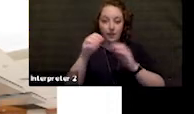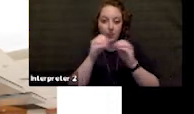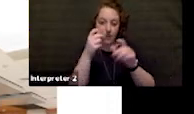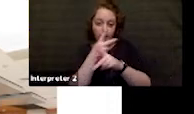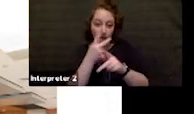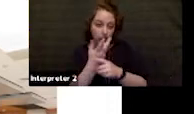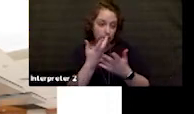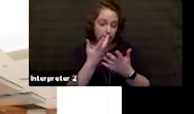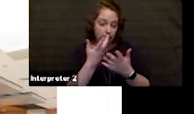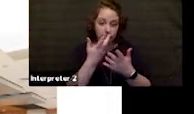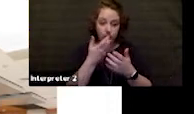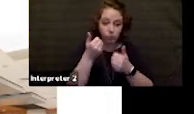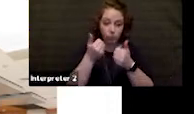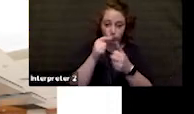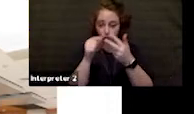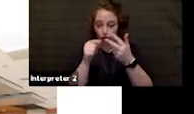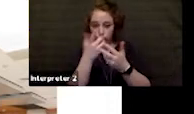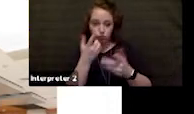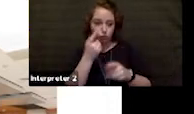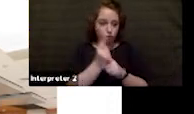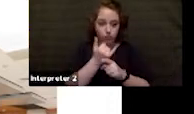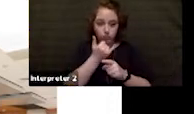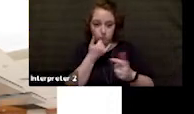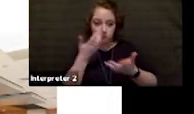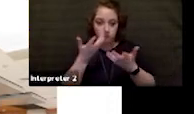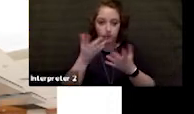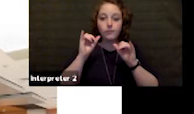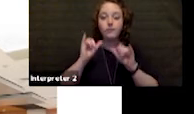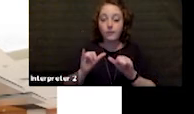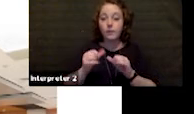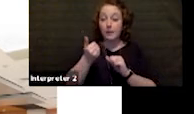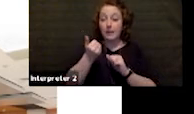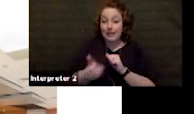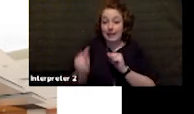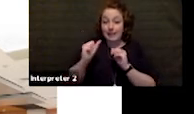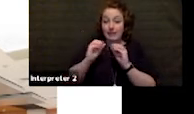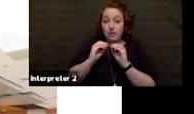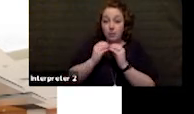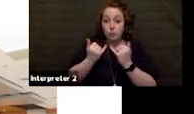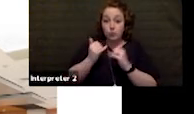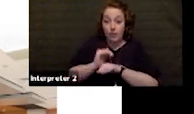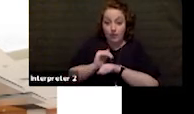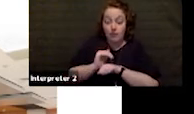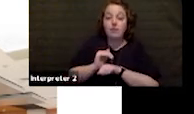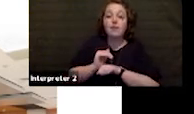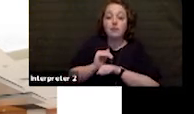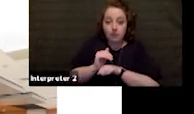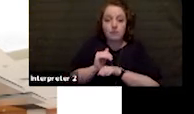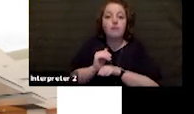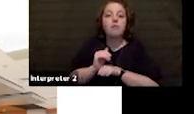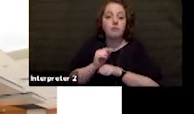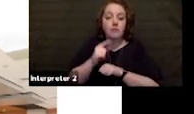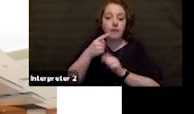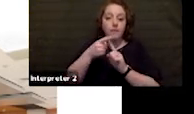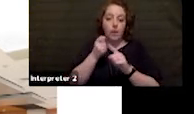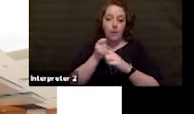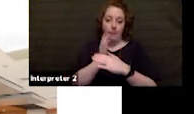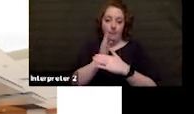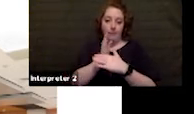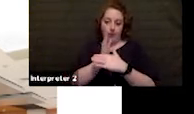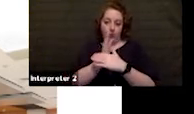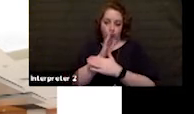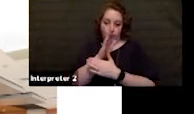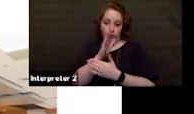that or wrong, what way we want to sway, but any numbers you see tonight, we're picking middle of the road. We had a question come